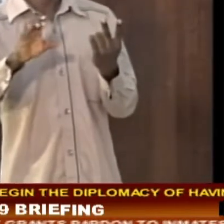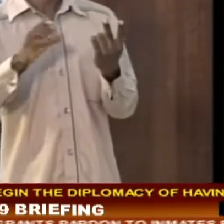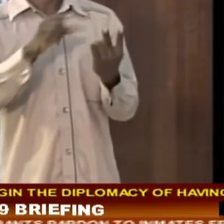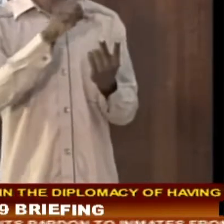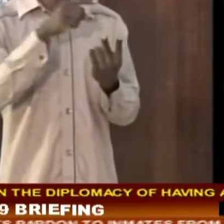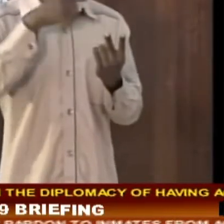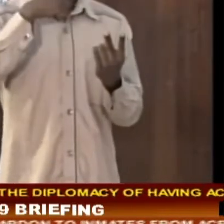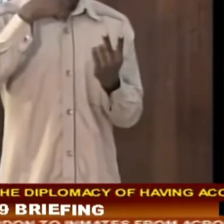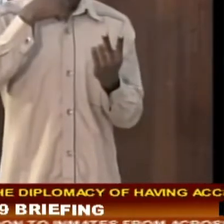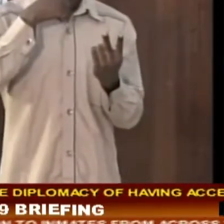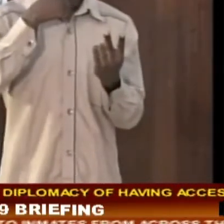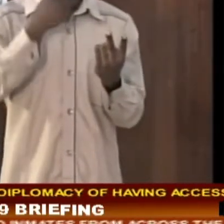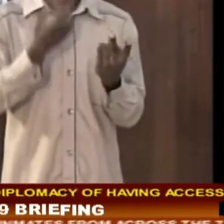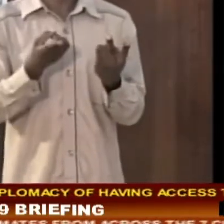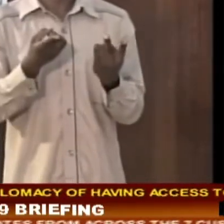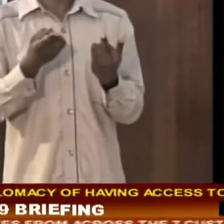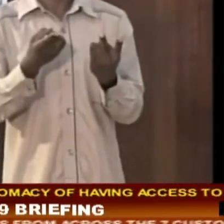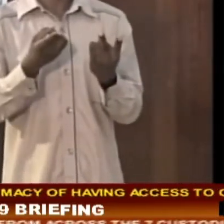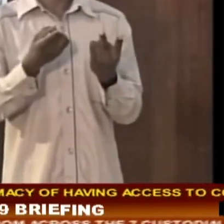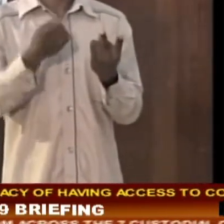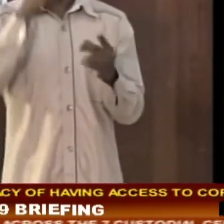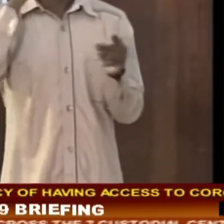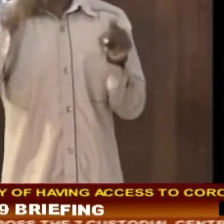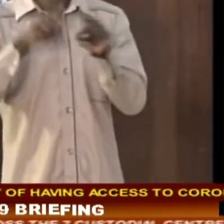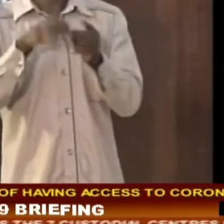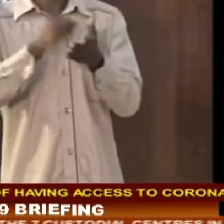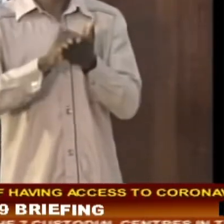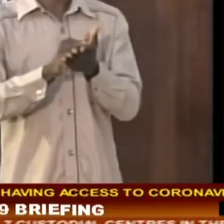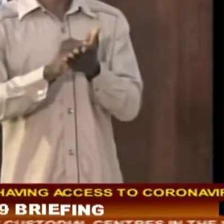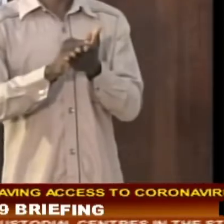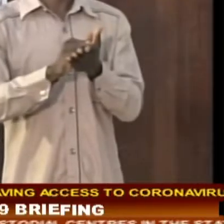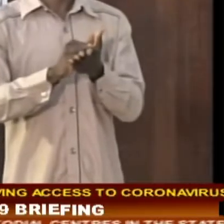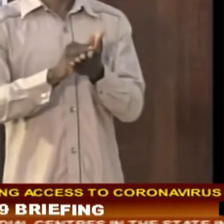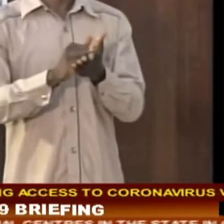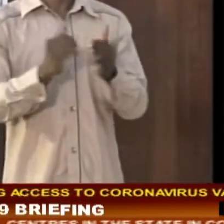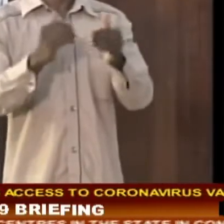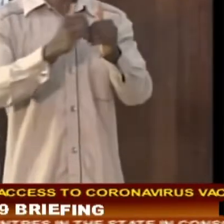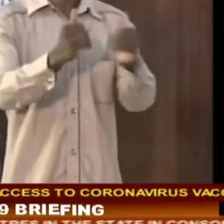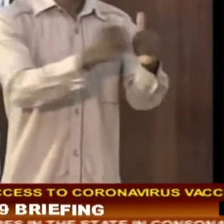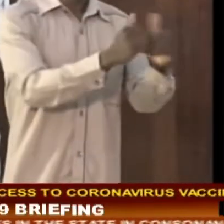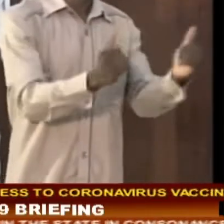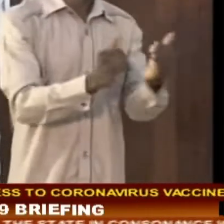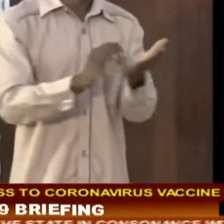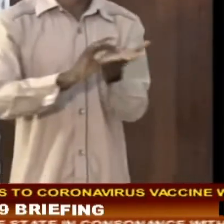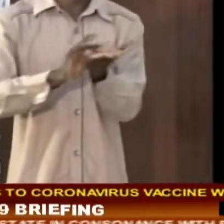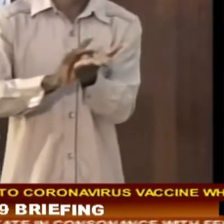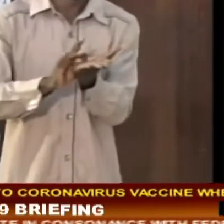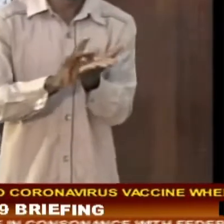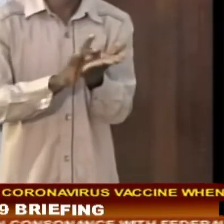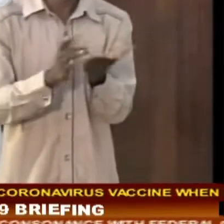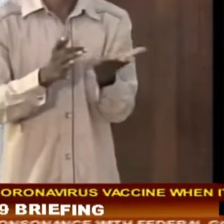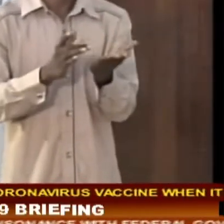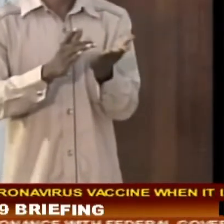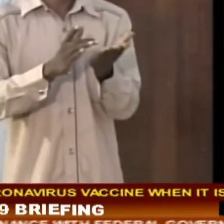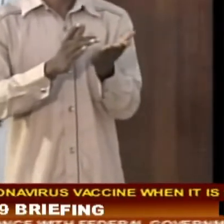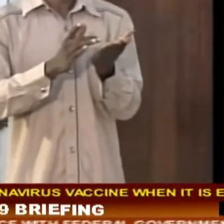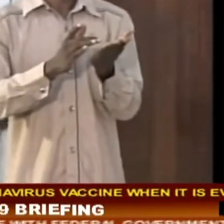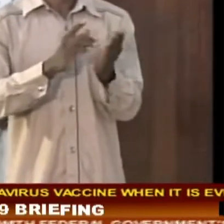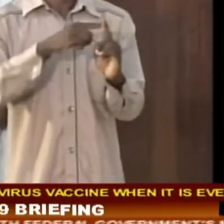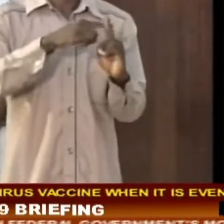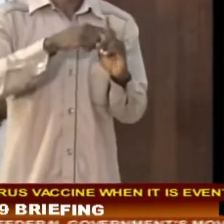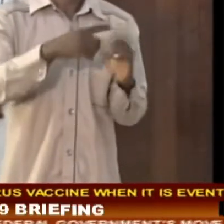said uh serious it is agreed that spaces for treatment are becoming scarce and I know that you said this than to that